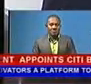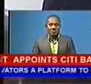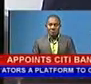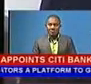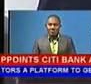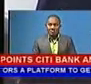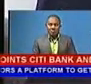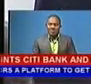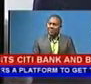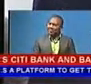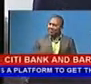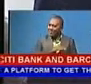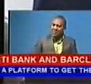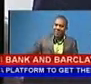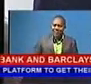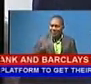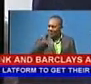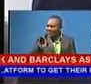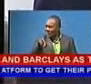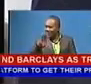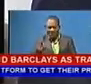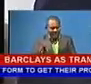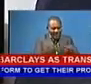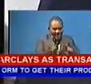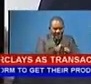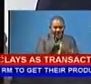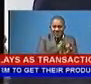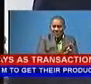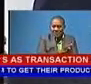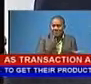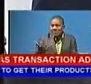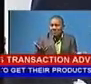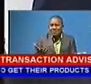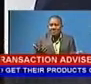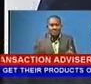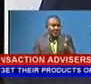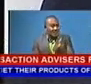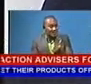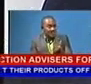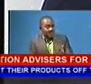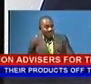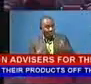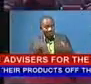CD-ROM of the exhibit that has been tendered. It depends on what it is. So it can be, we're just assisting the court.